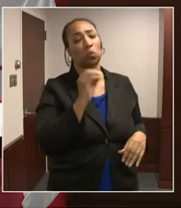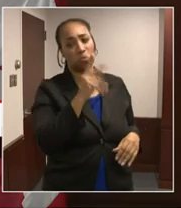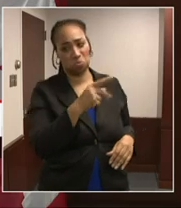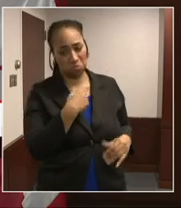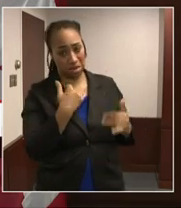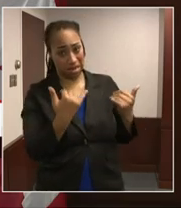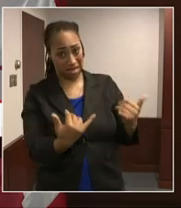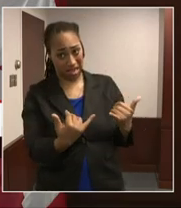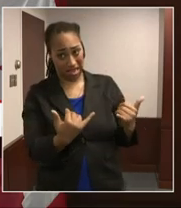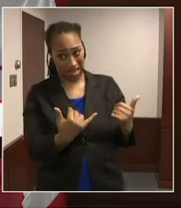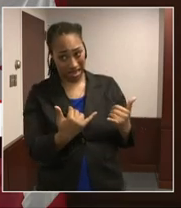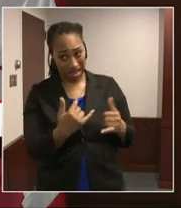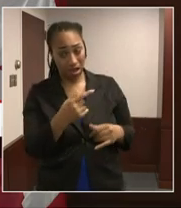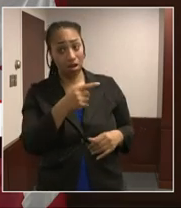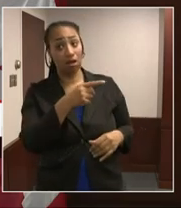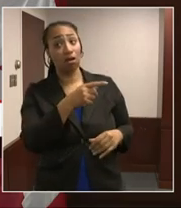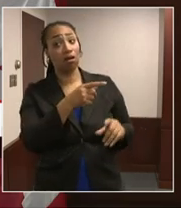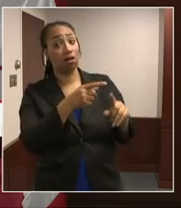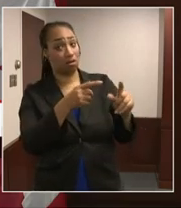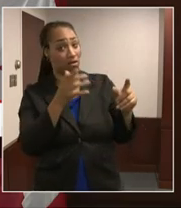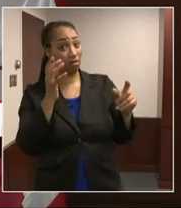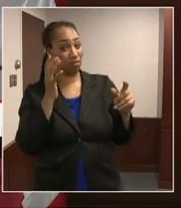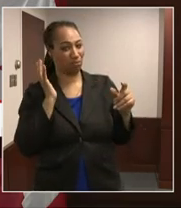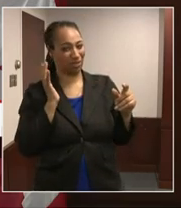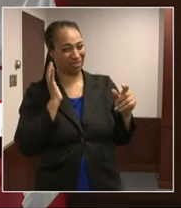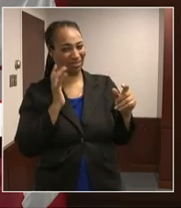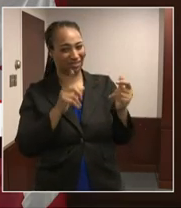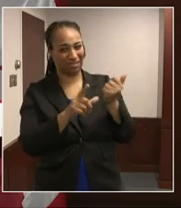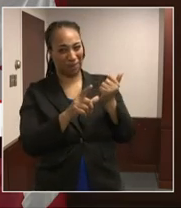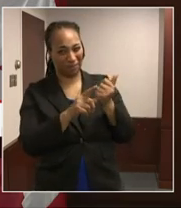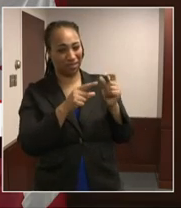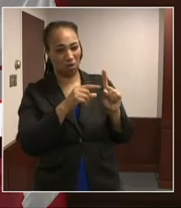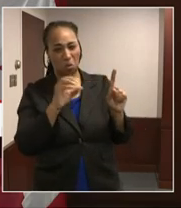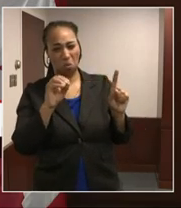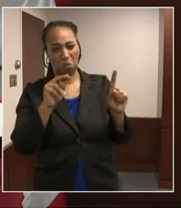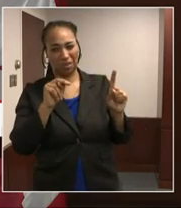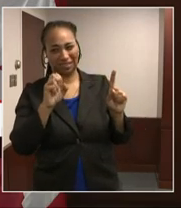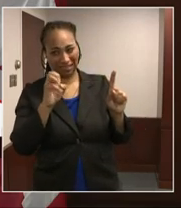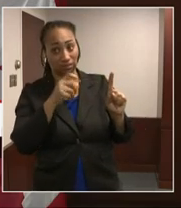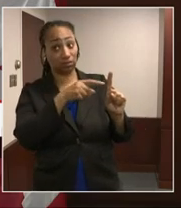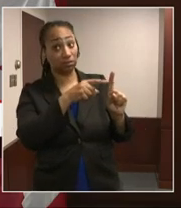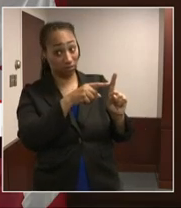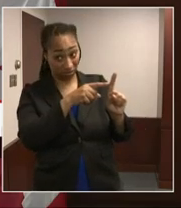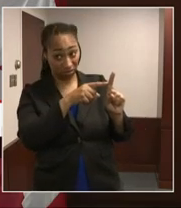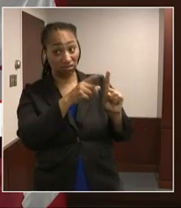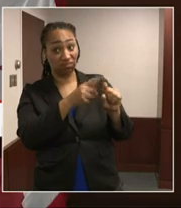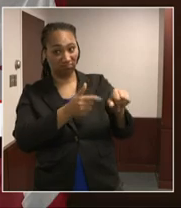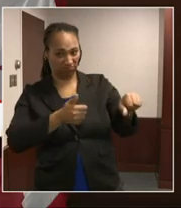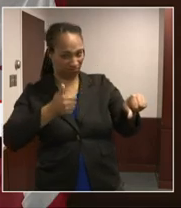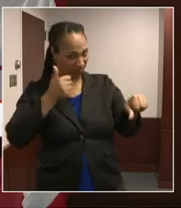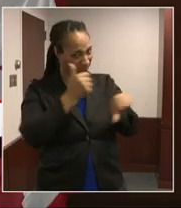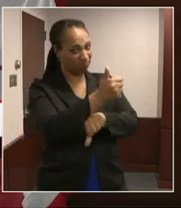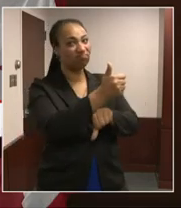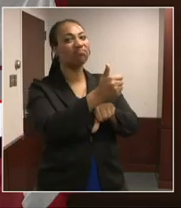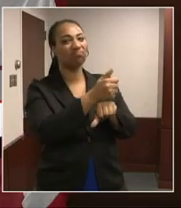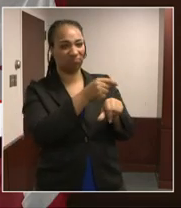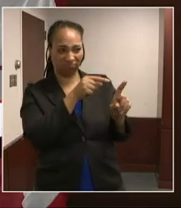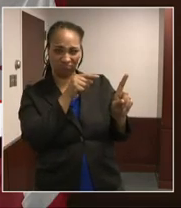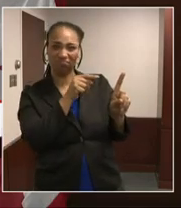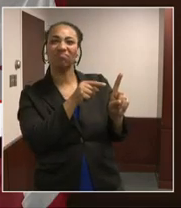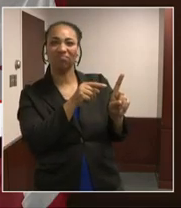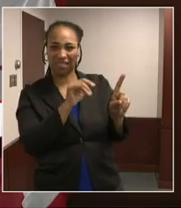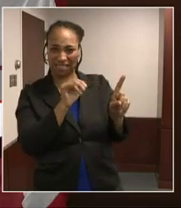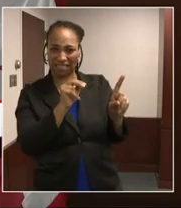you did do a review back when the arrest of former Councilmember White happened. But Ms.